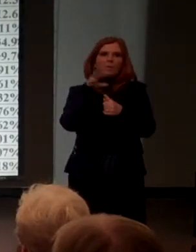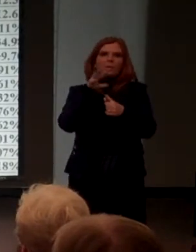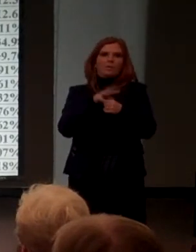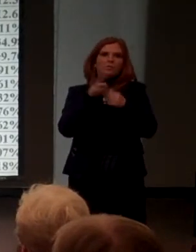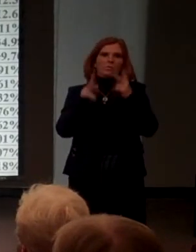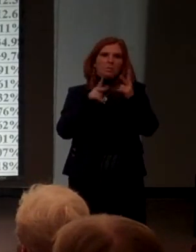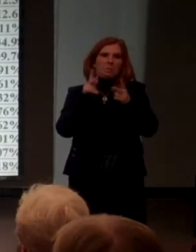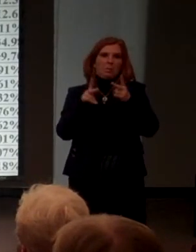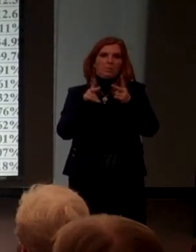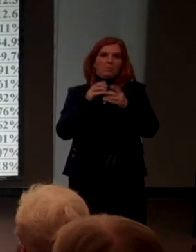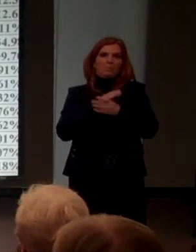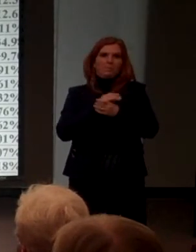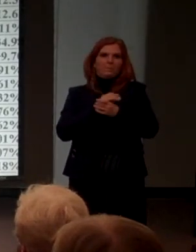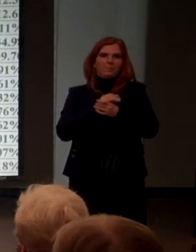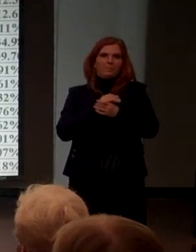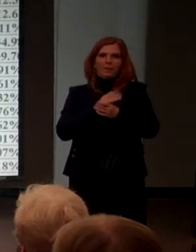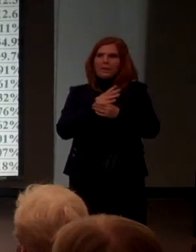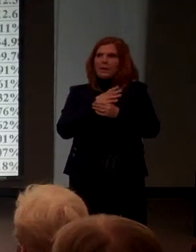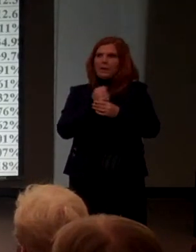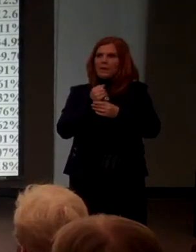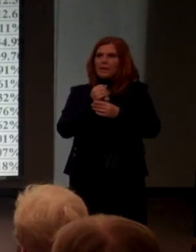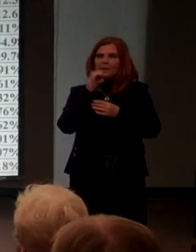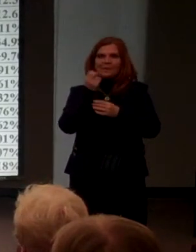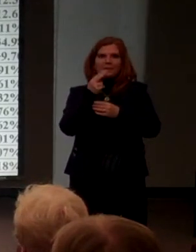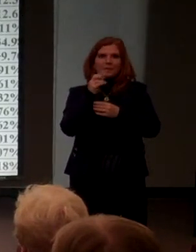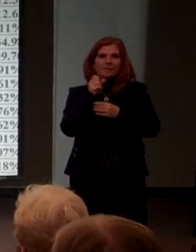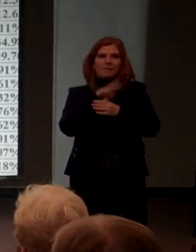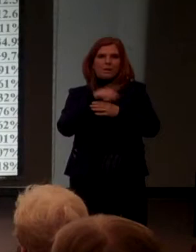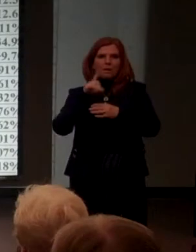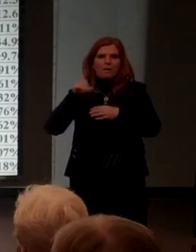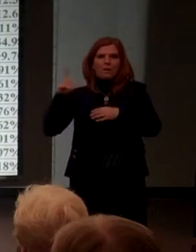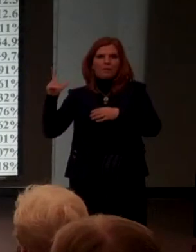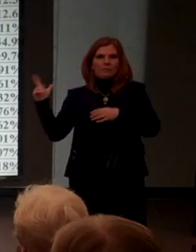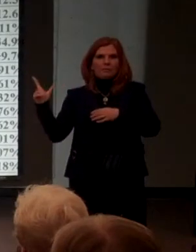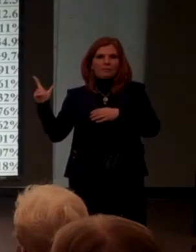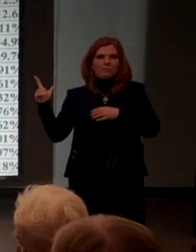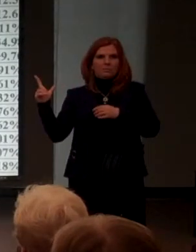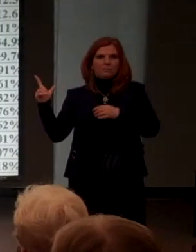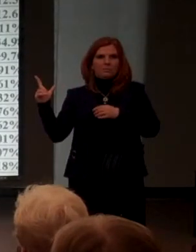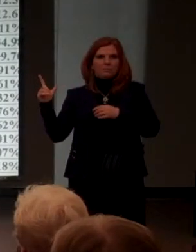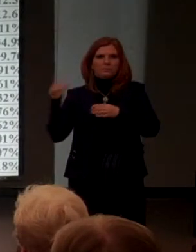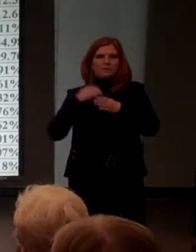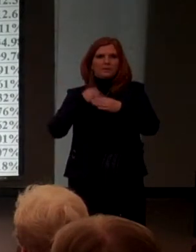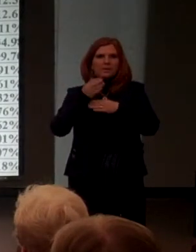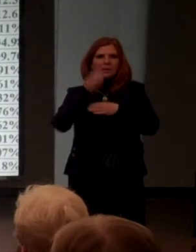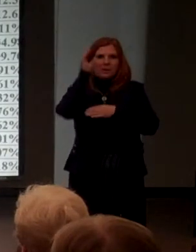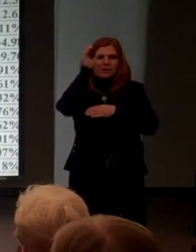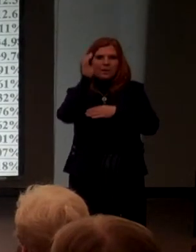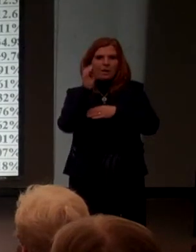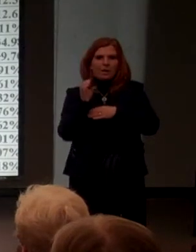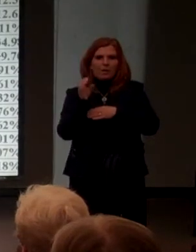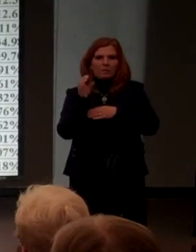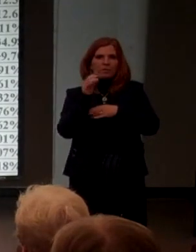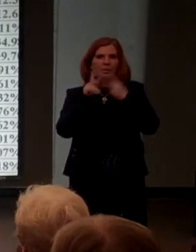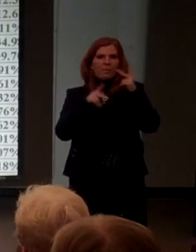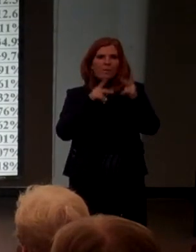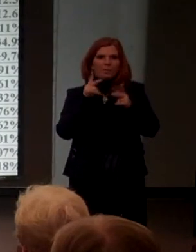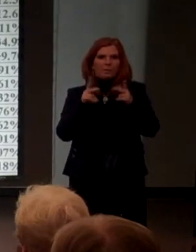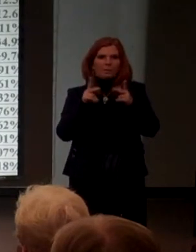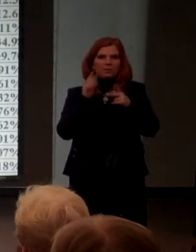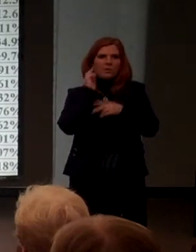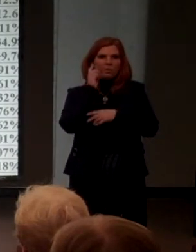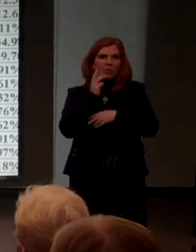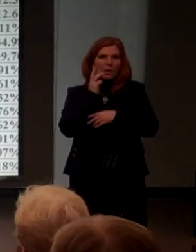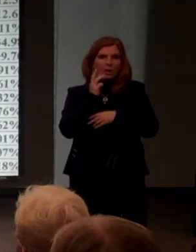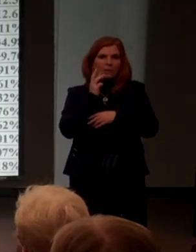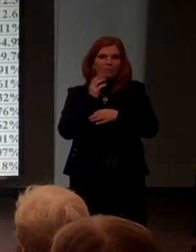populations. And the census year is on the left. The next column are the populations of